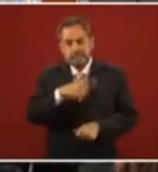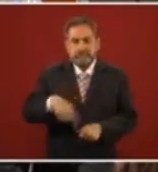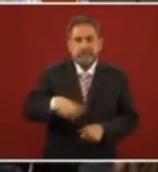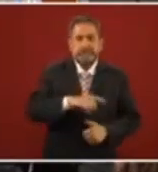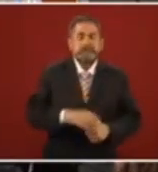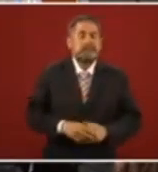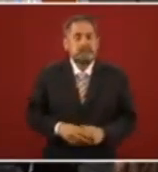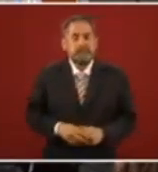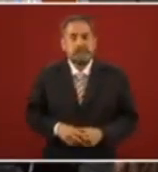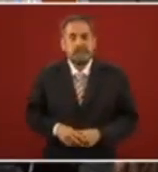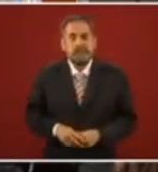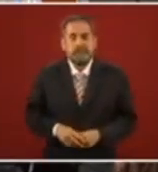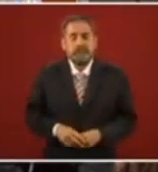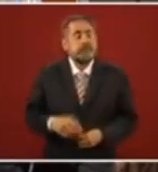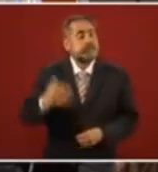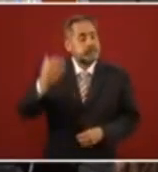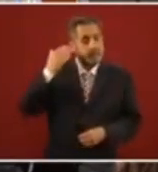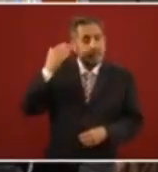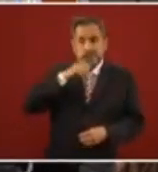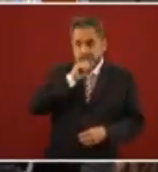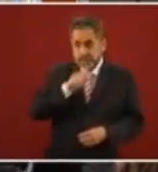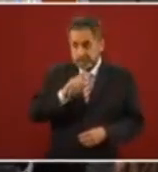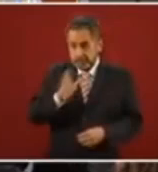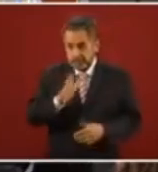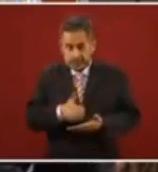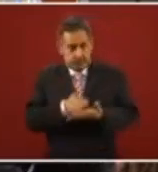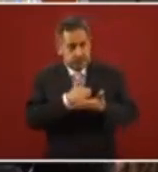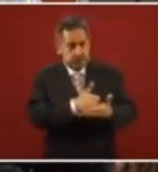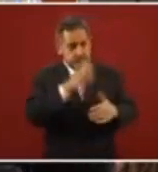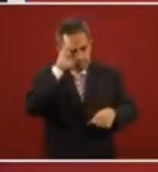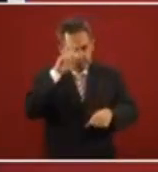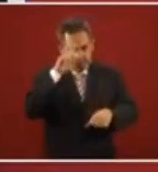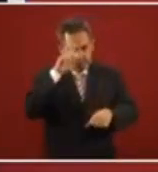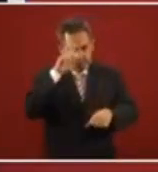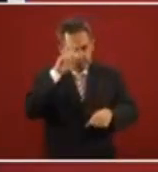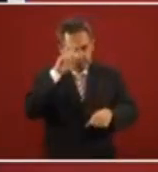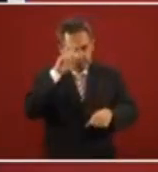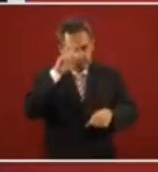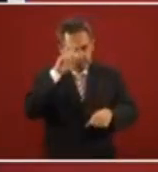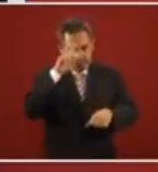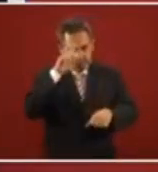Hubo también apoyo en el ámbito cultural, brigadas culturales...